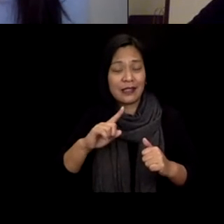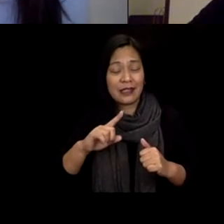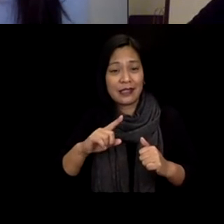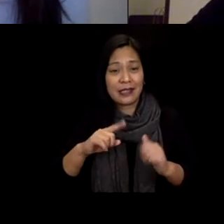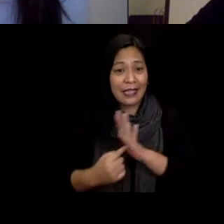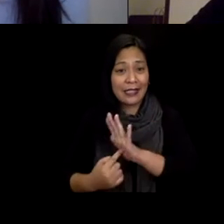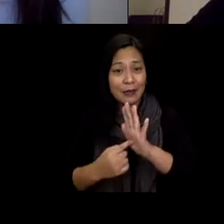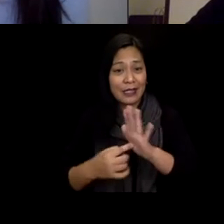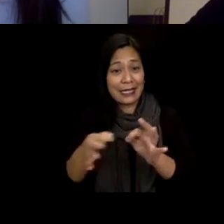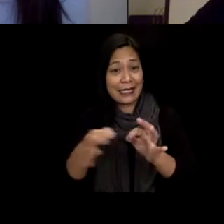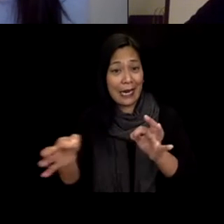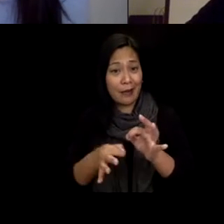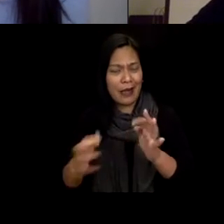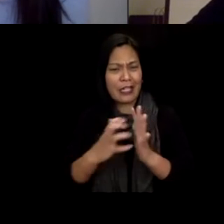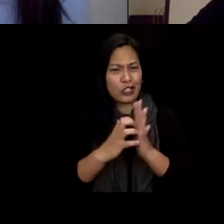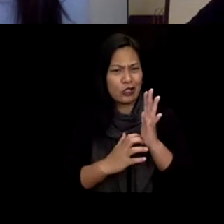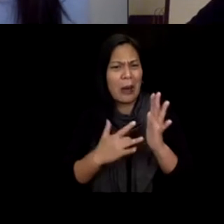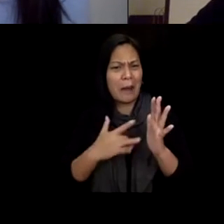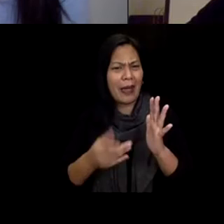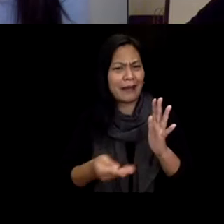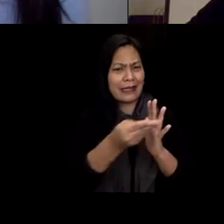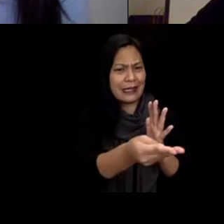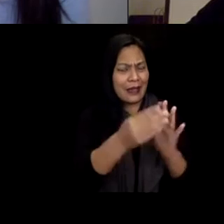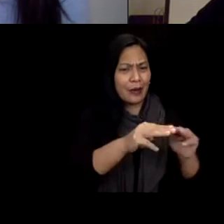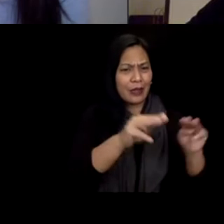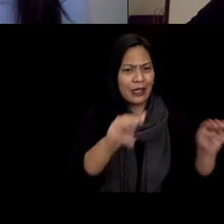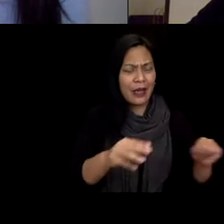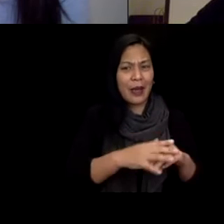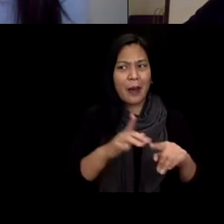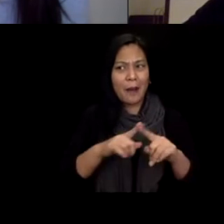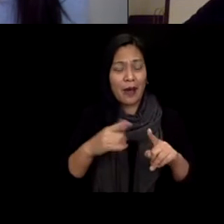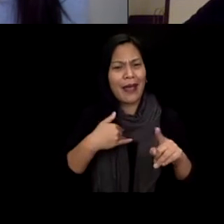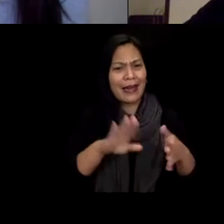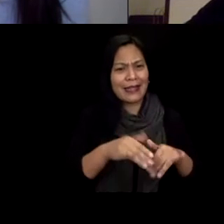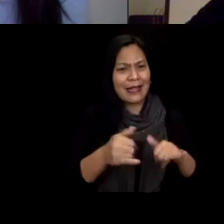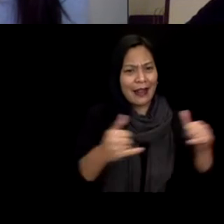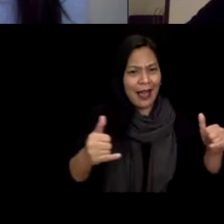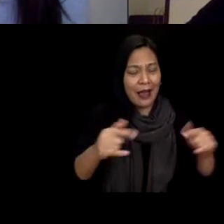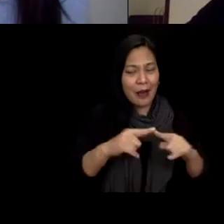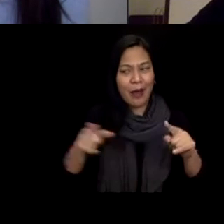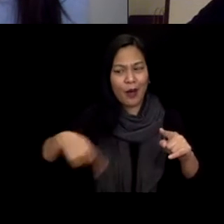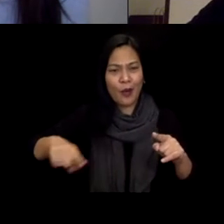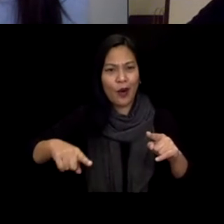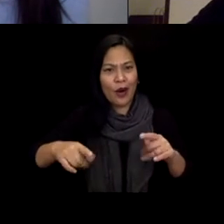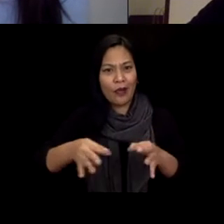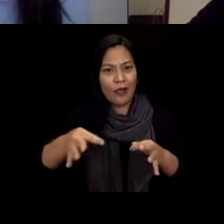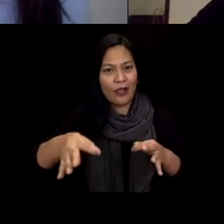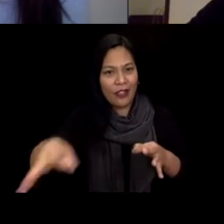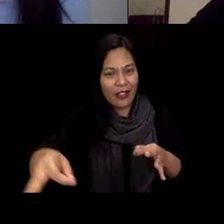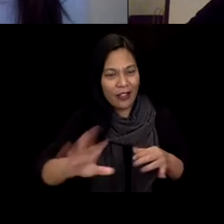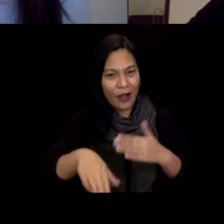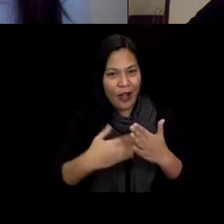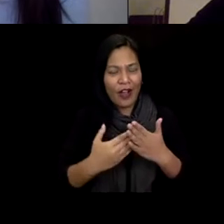fine. That's, you know, this is our first show since COVID. We're all kind of trying to find